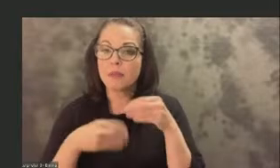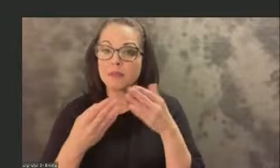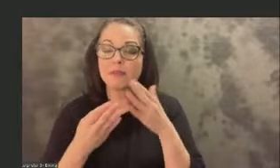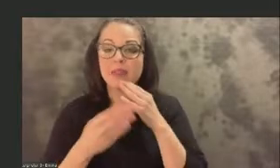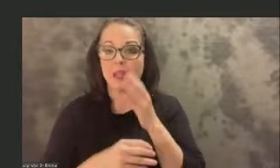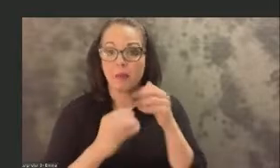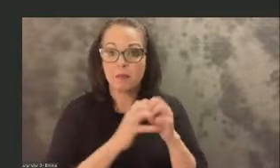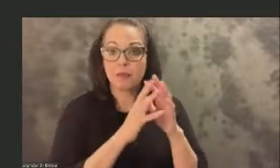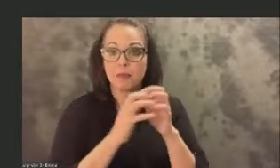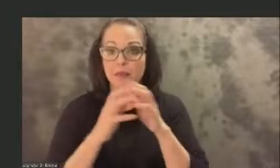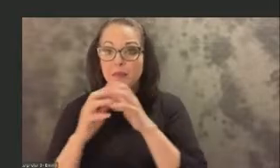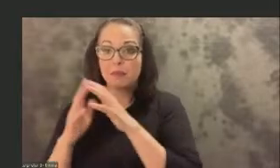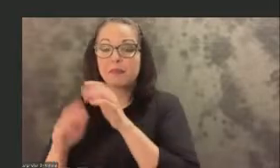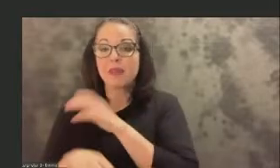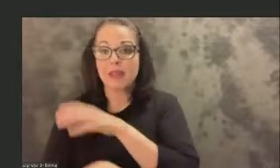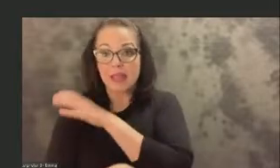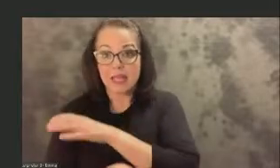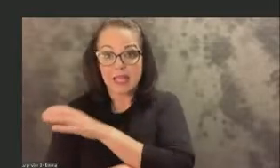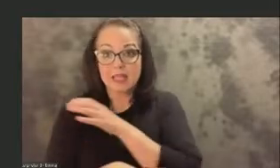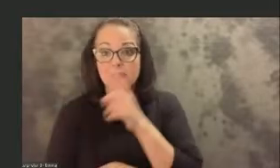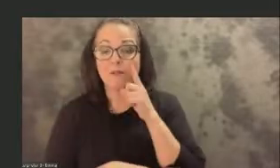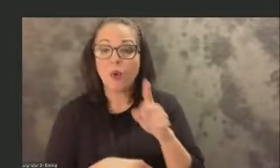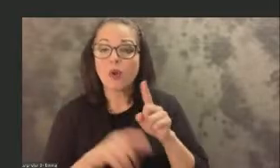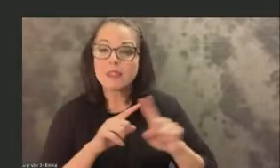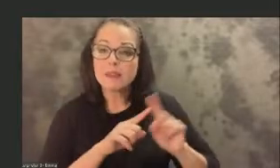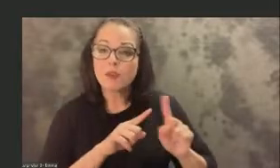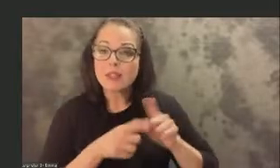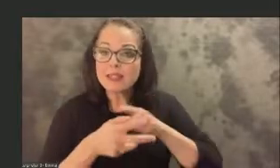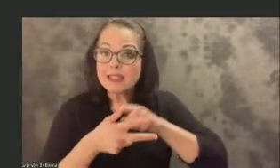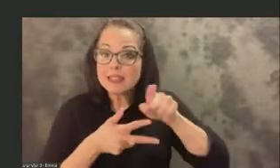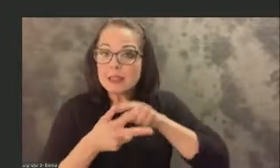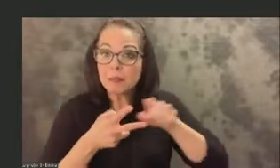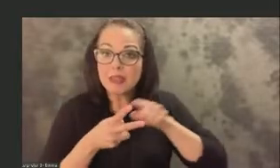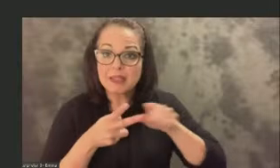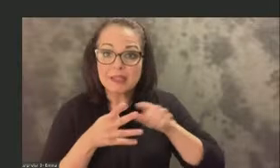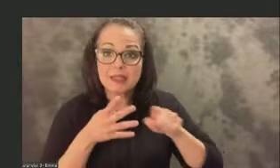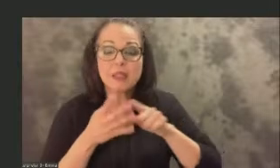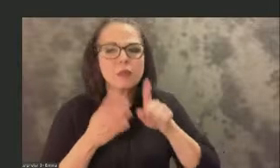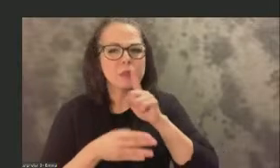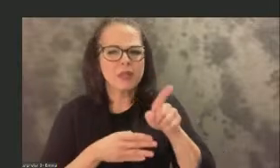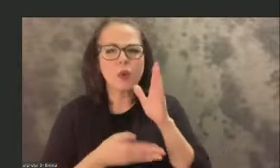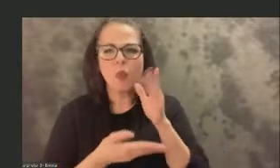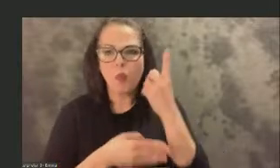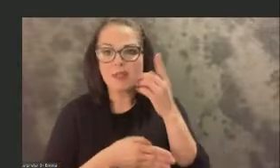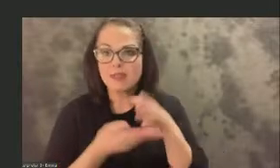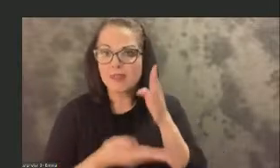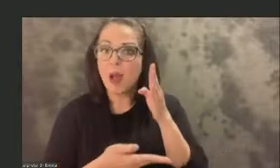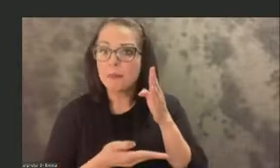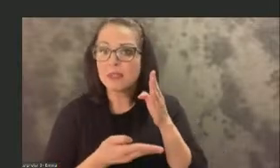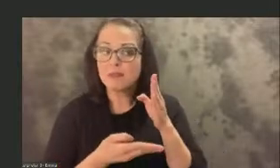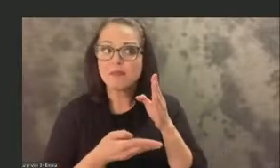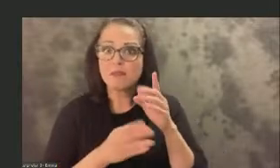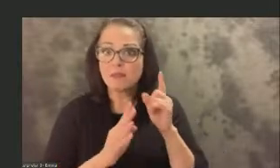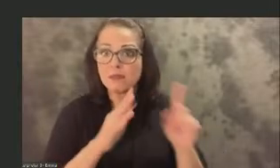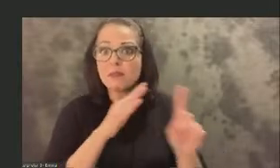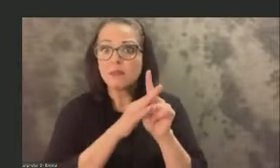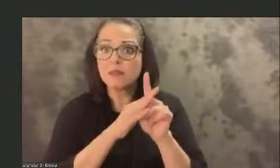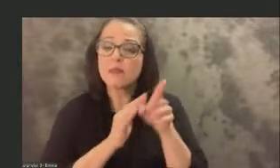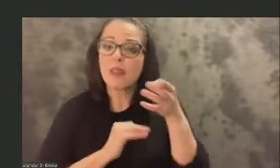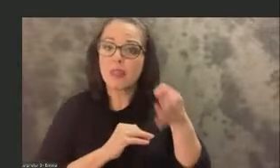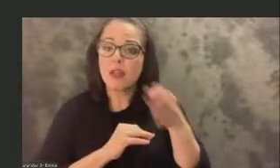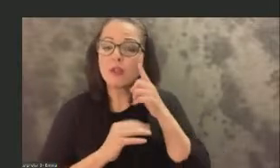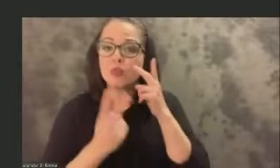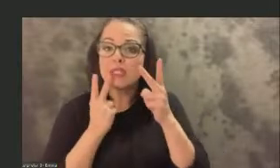are multidisciplinary and are an attempt to serve as a one-stop shop for patients with long COVID to see multiple